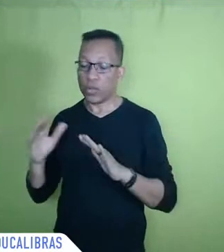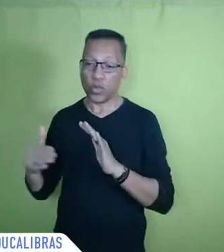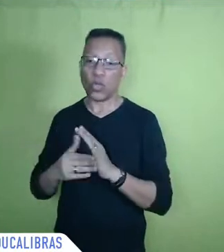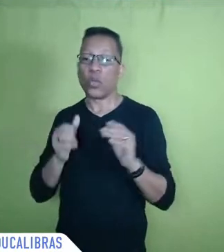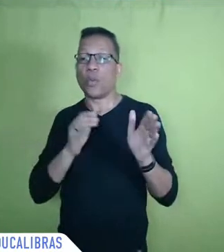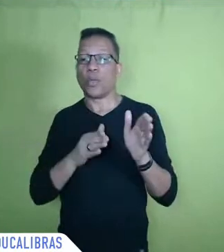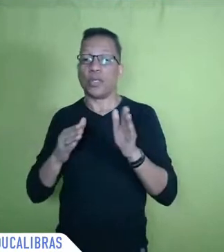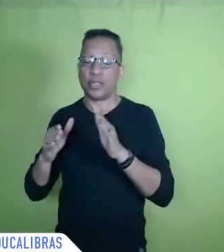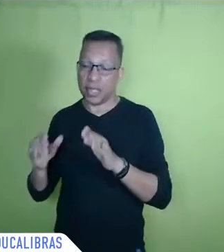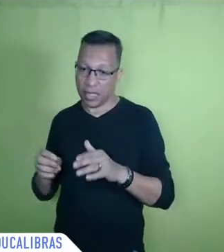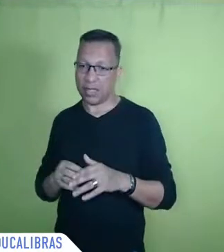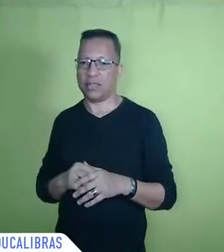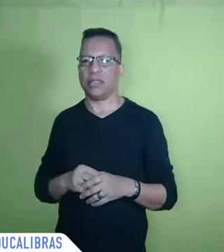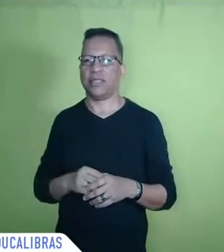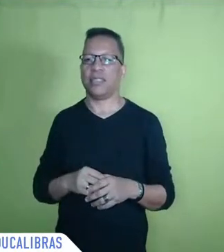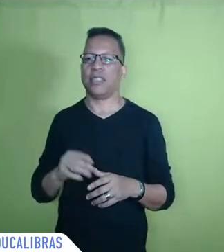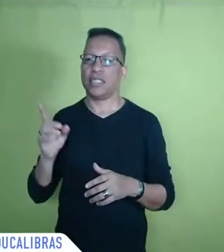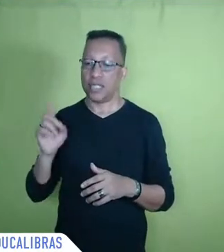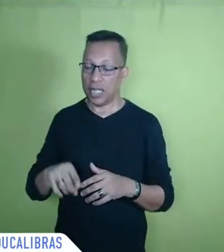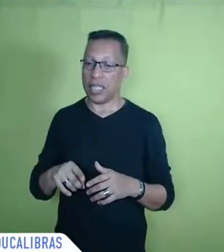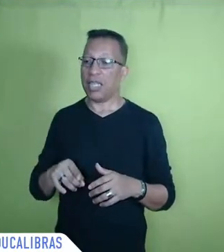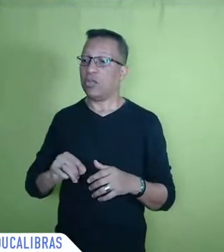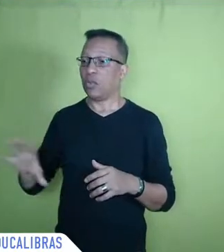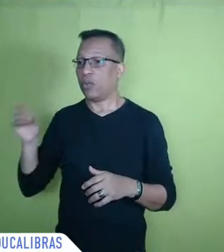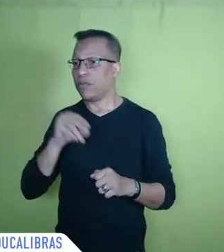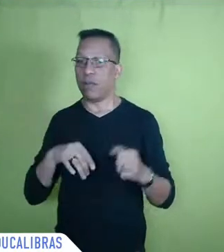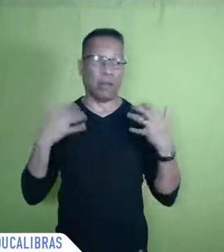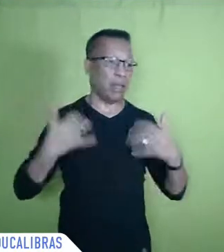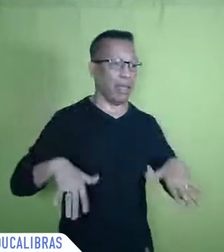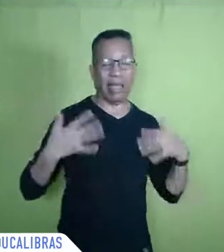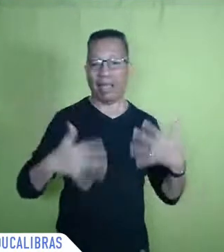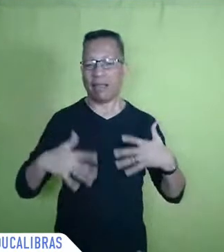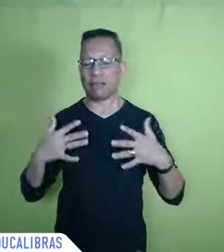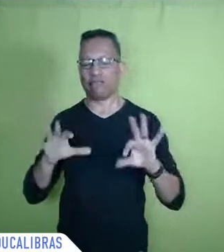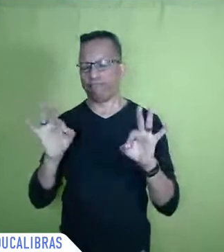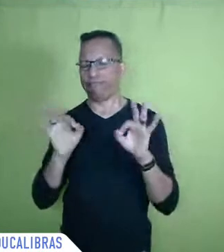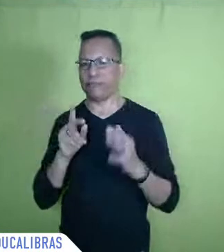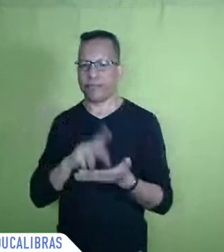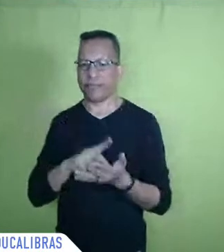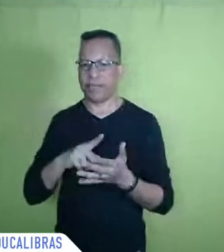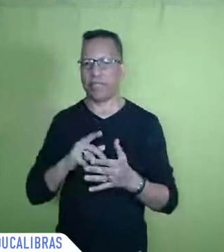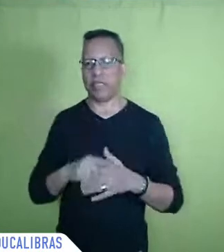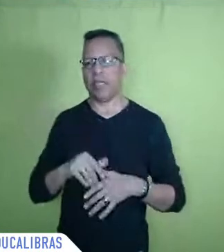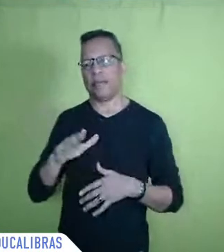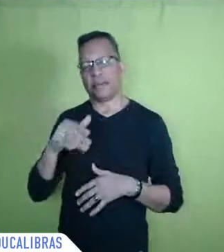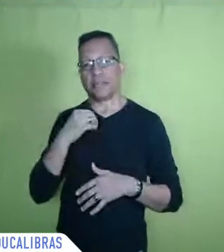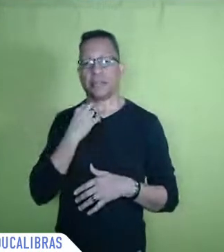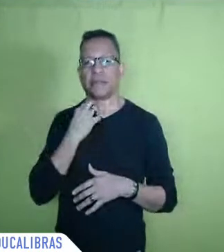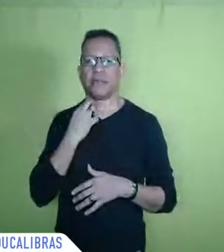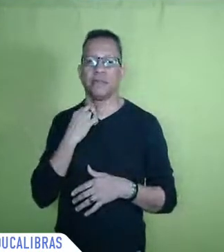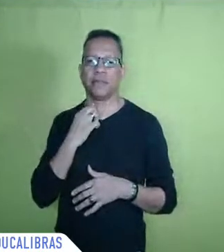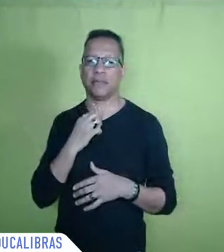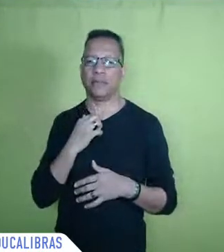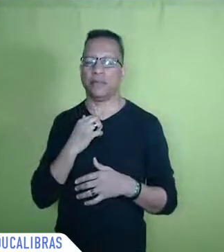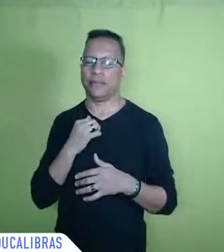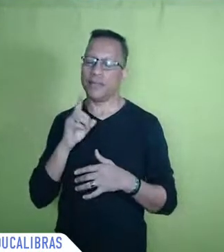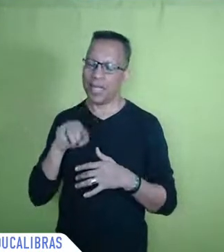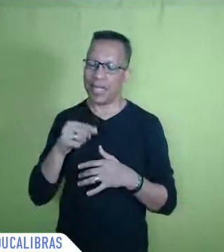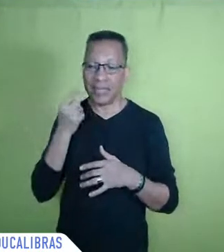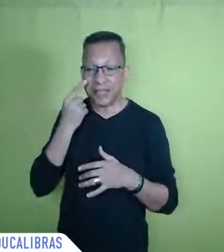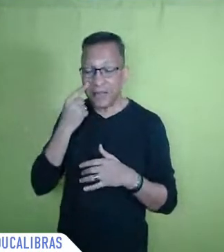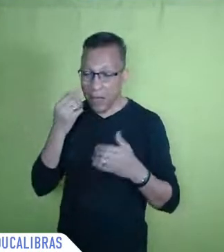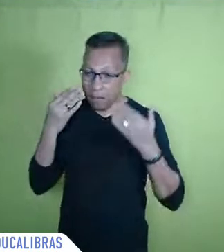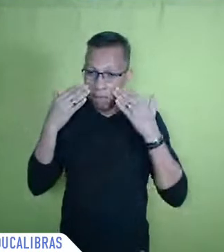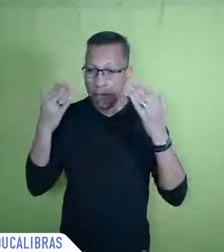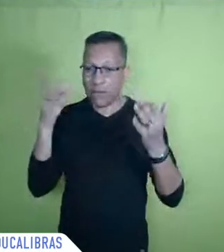impossible, we can do that, we have an impeachment, and so on and so forth, and you create all this panic with the population.